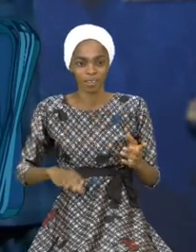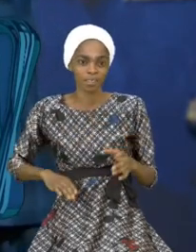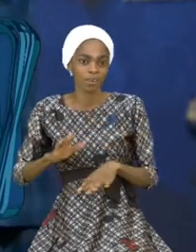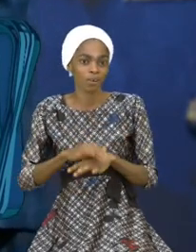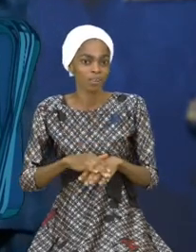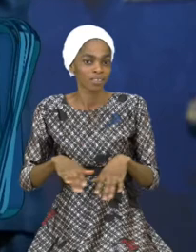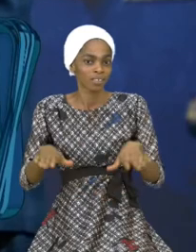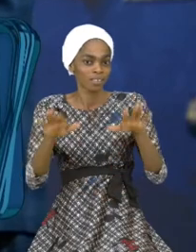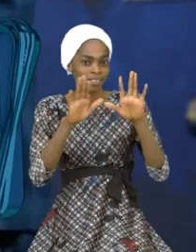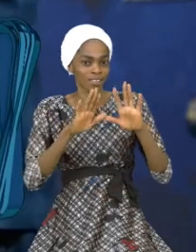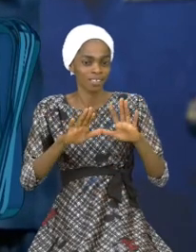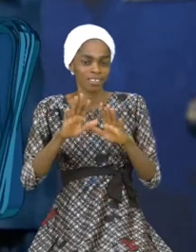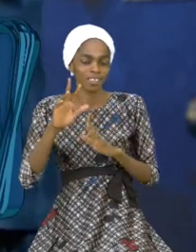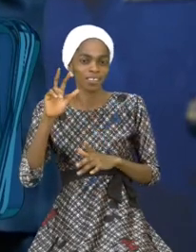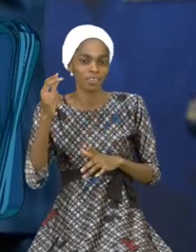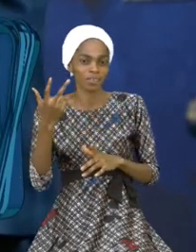3rd July